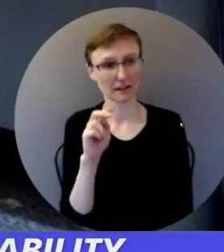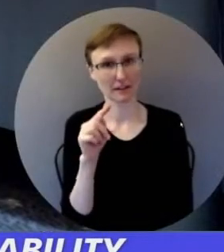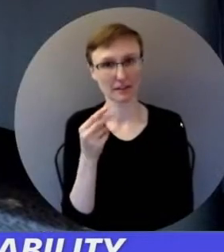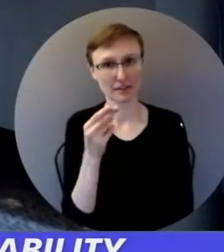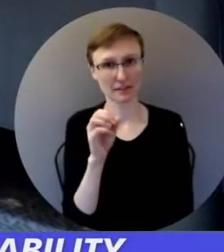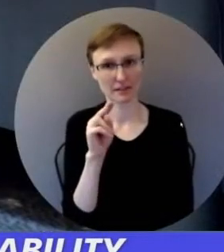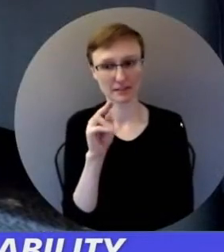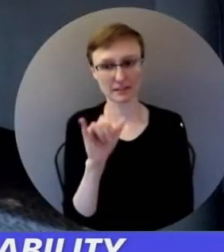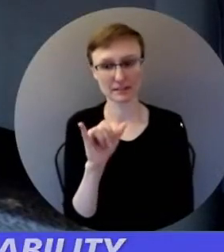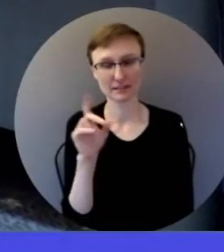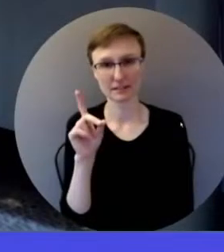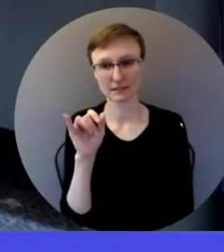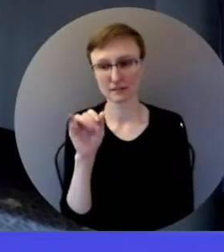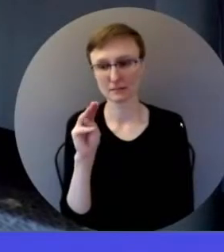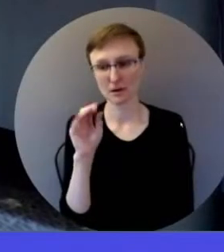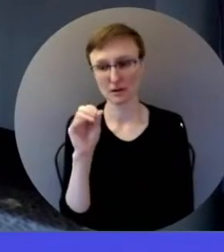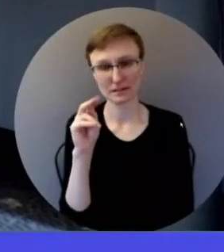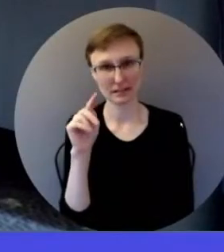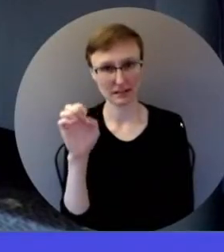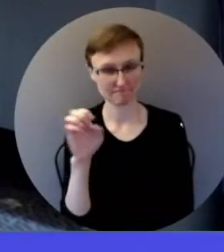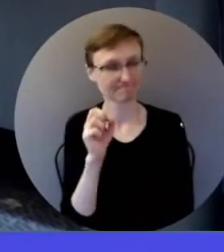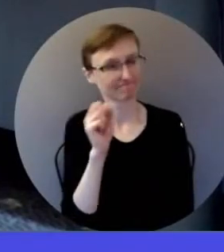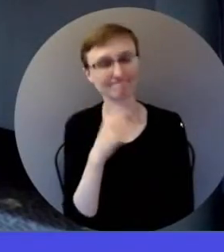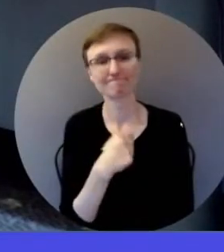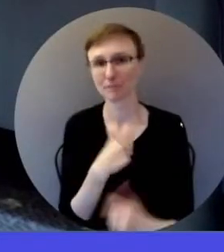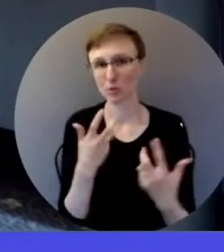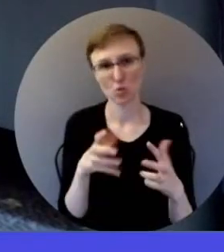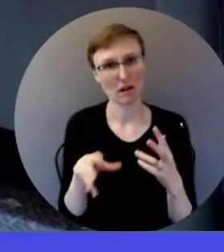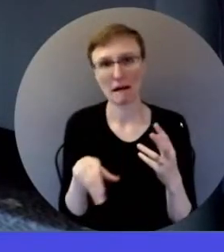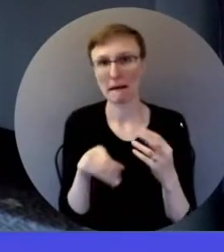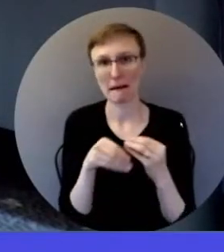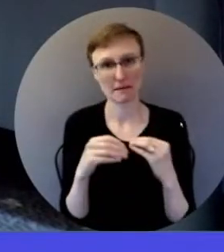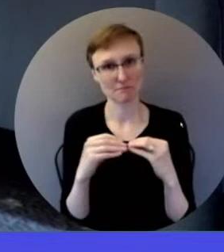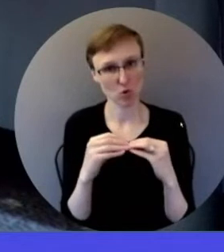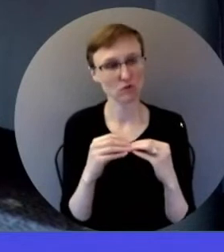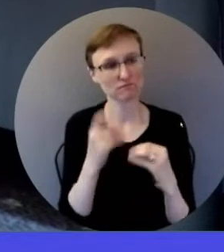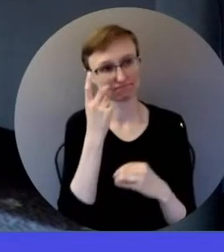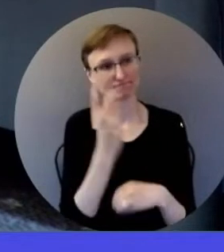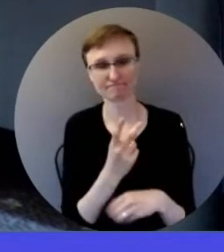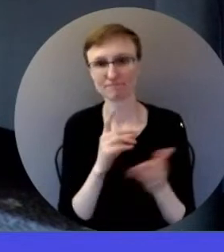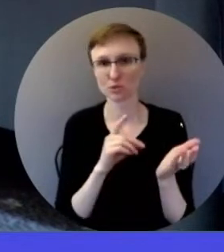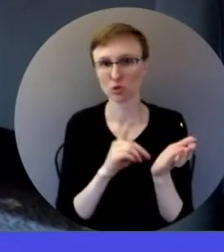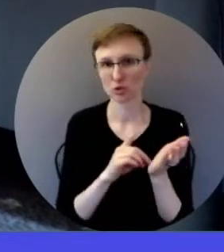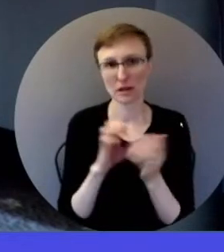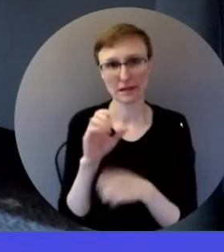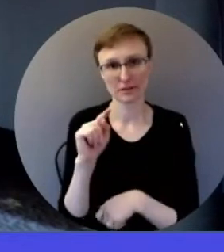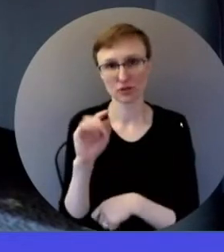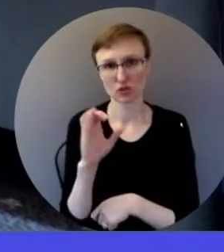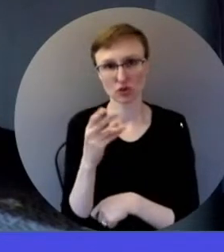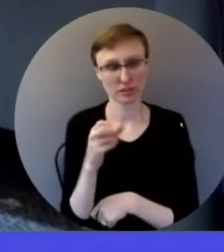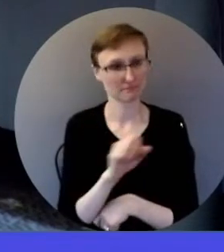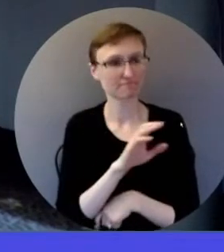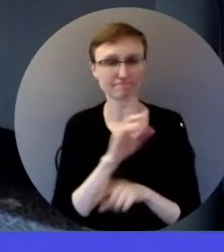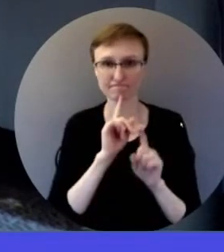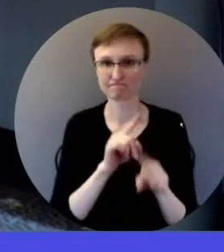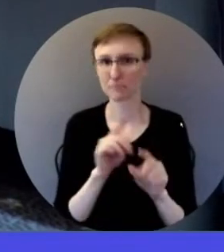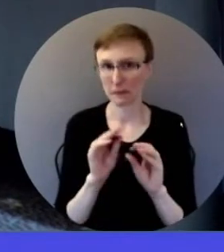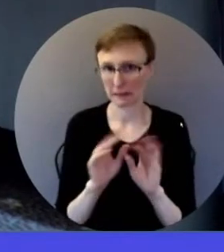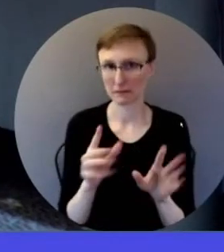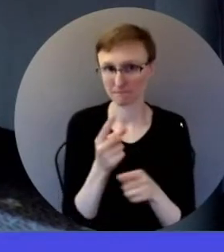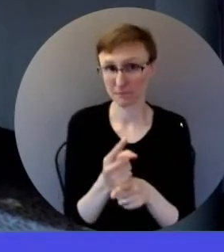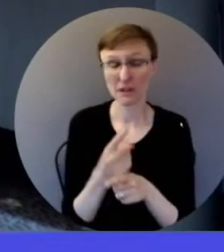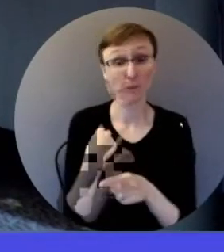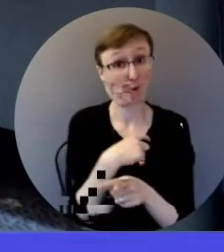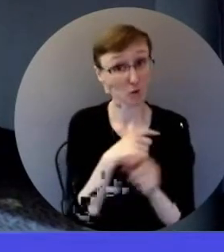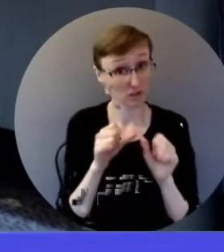indicated for her and what we need to achieve, and we're well on our way. And I just want to encourage, if we do want to get to